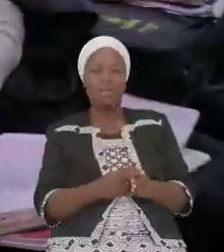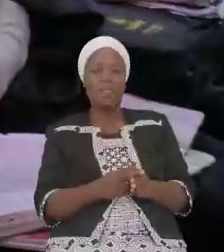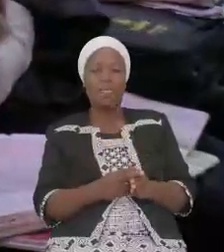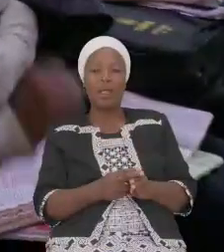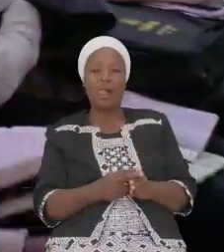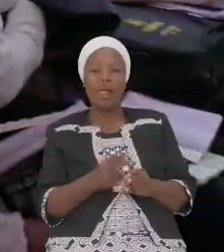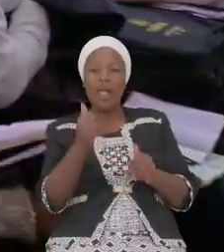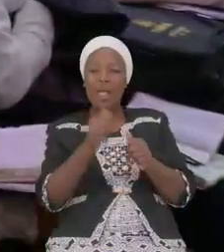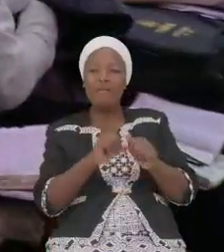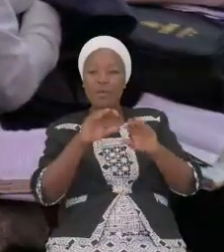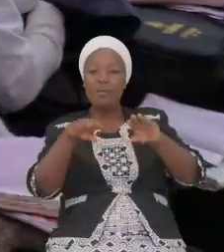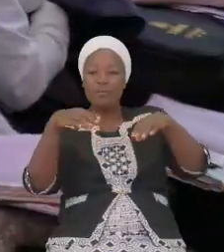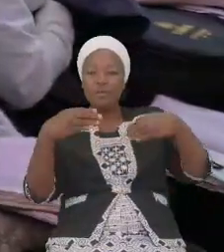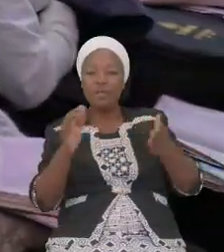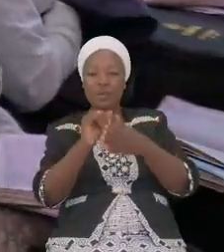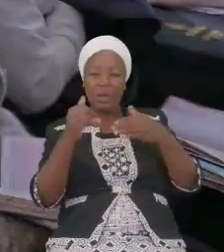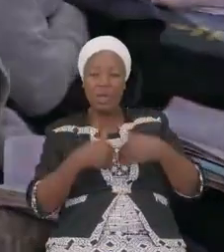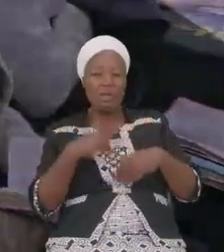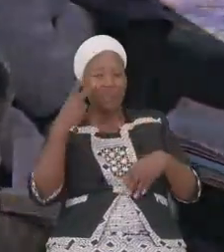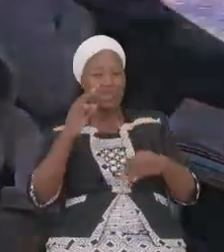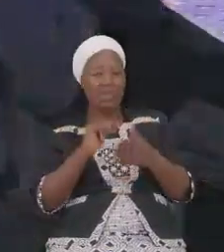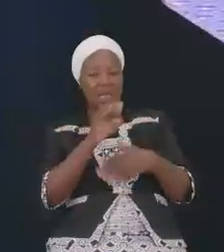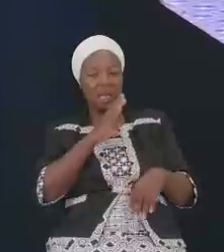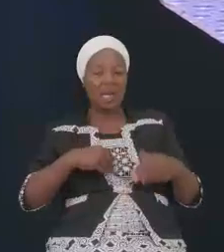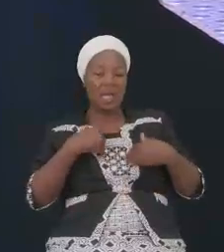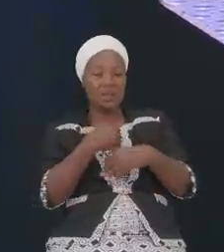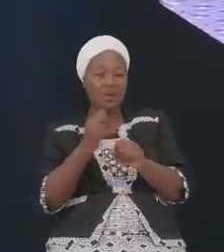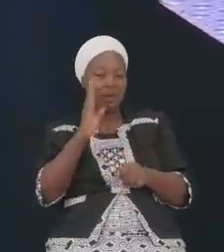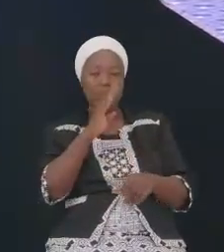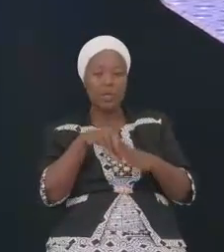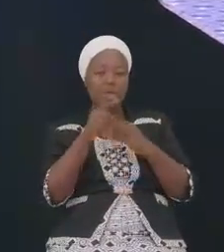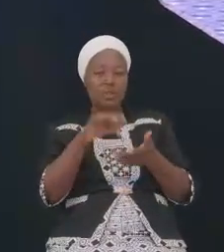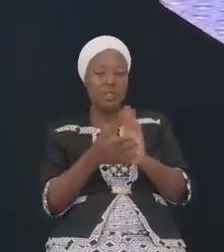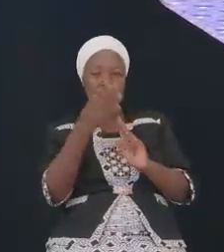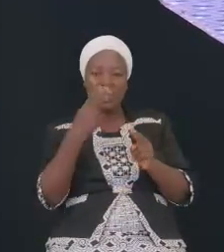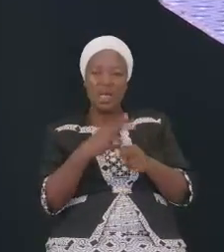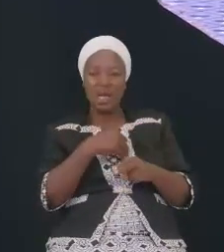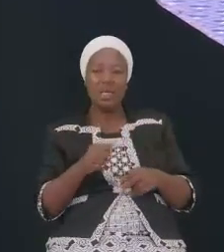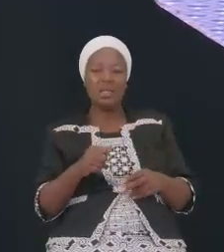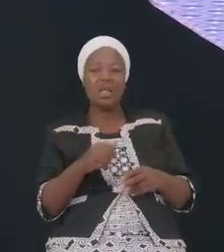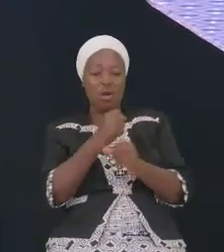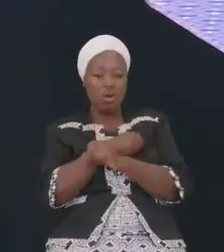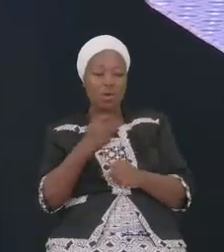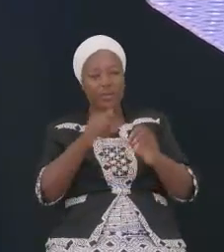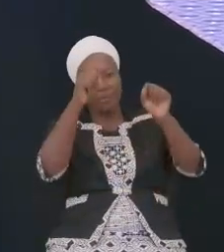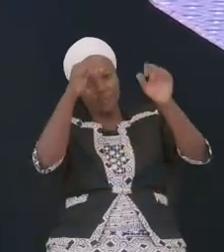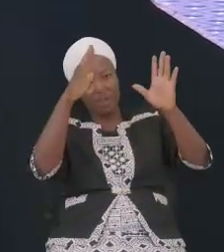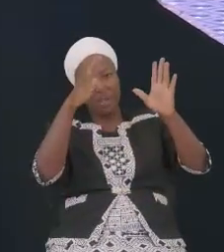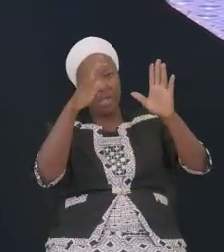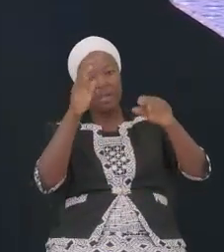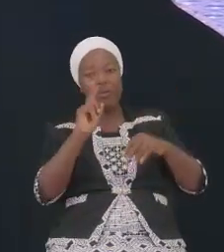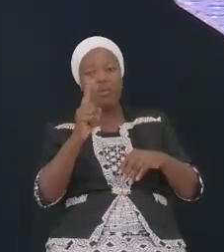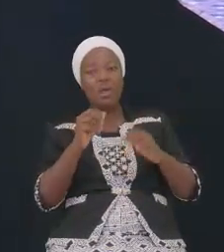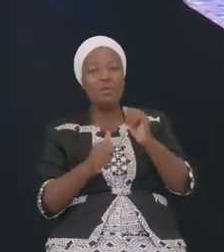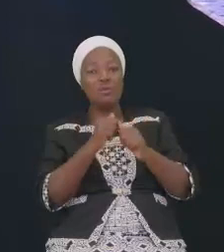Every provision that we have seen that Christ has made will be in you. And the love of the Father, wherewith the love of